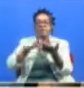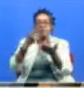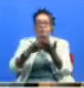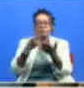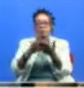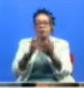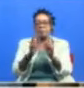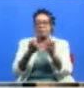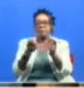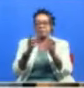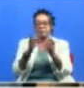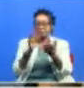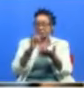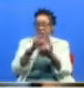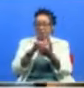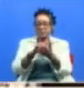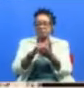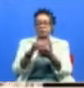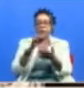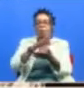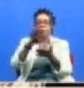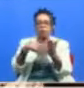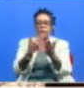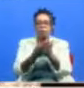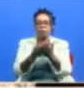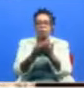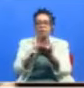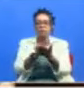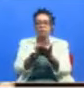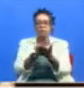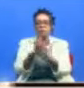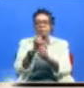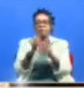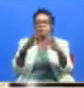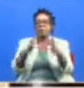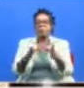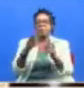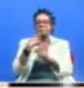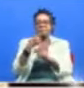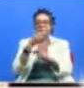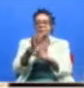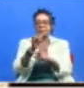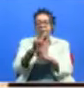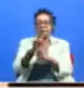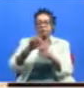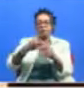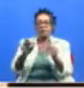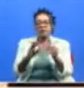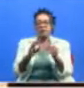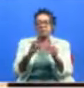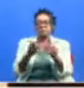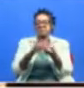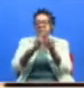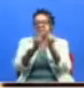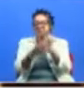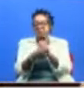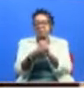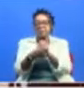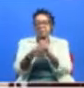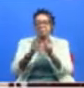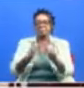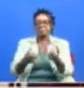houses. Members drawn from the Kenya Media Sector Working Group term this move as a ploy to untwist the media into dancing to